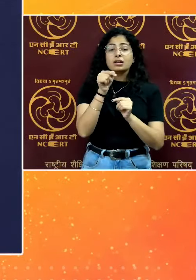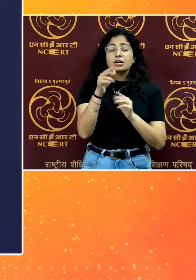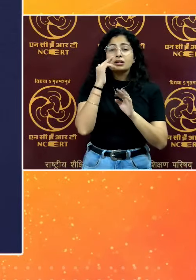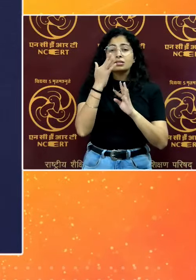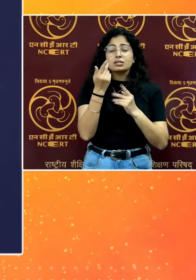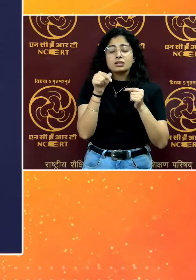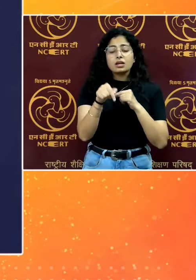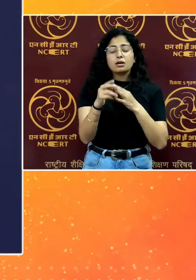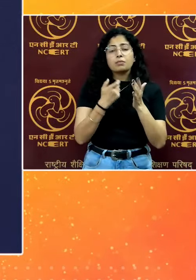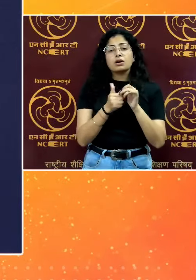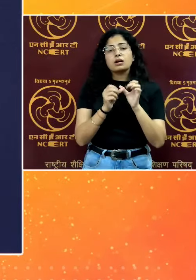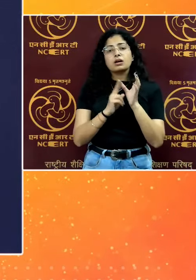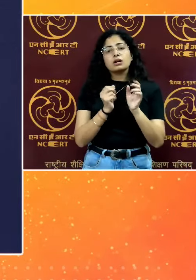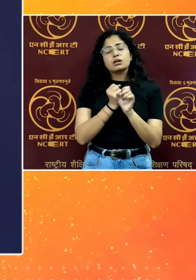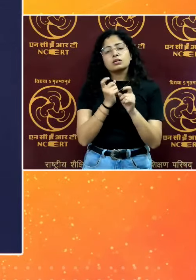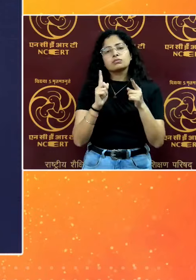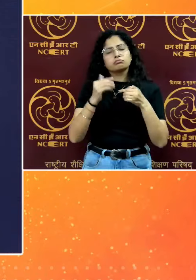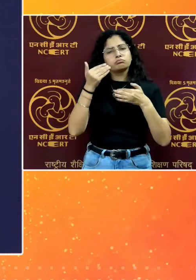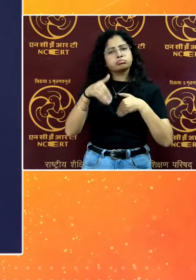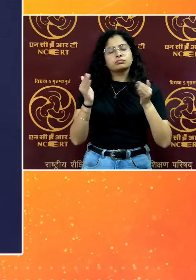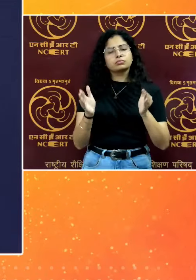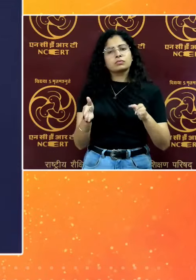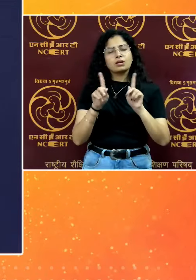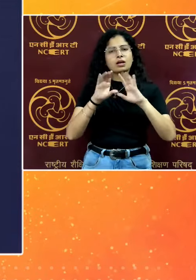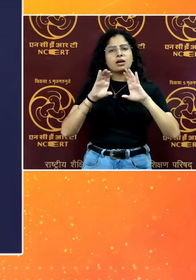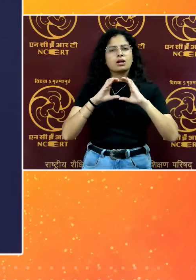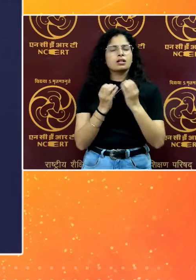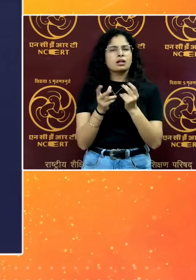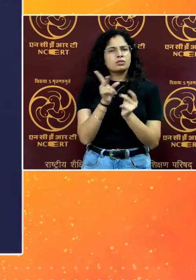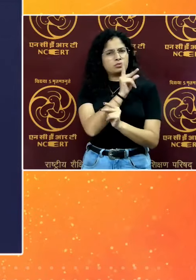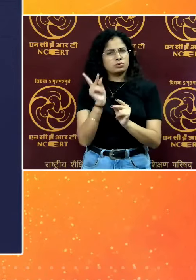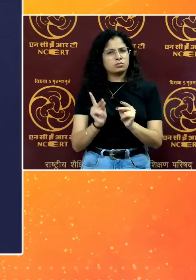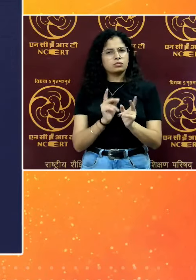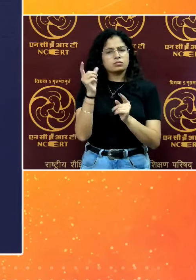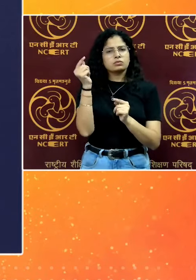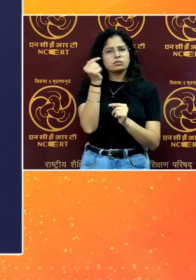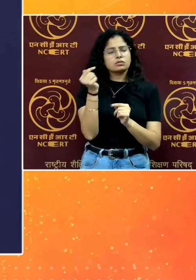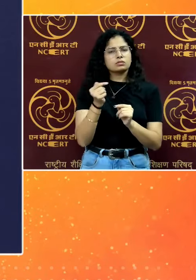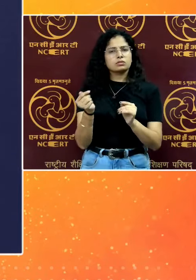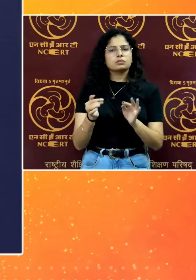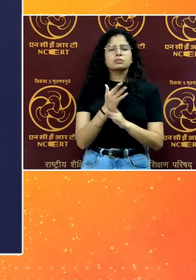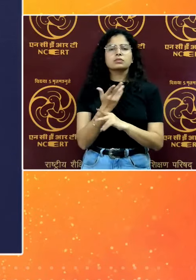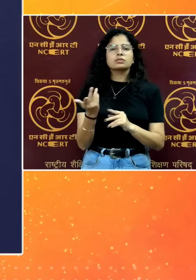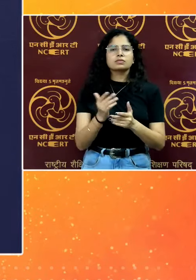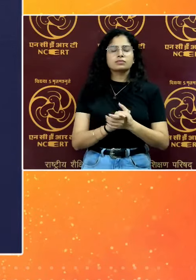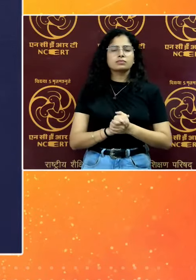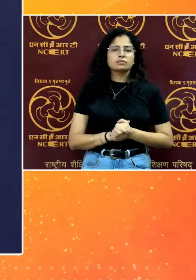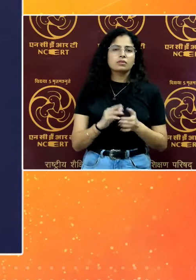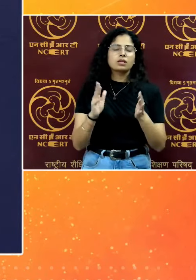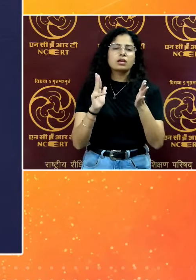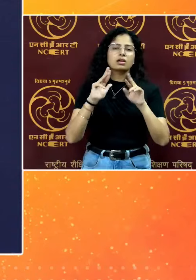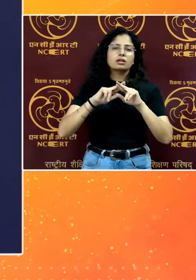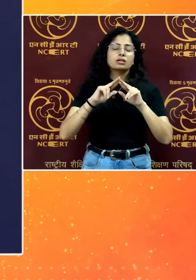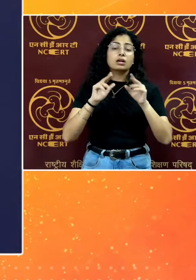very limited. It's restricted to that classroom. What are the other kind of limitations that one faces when it comes to this FM